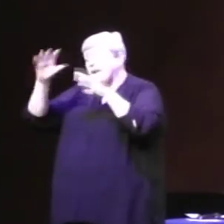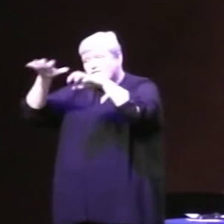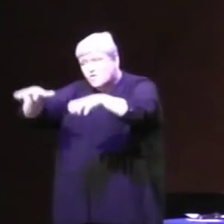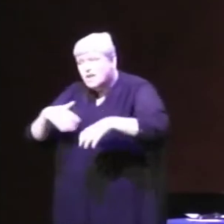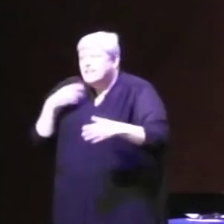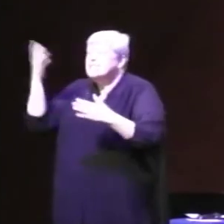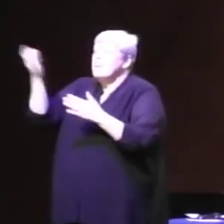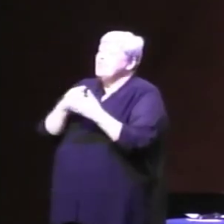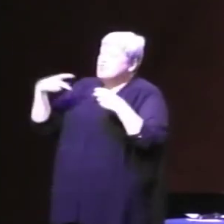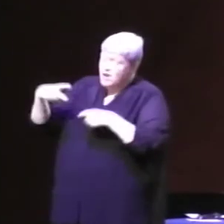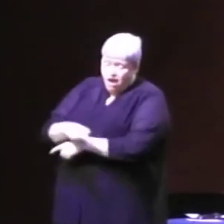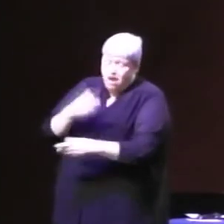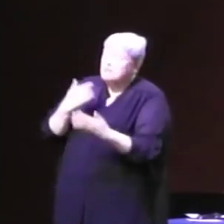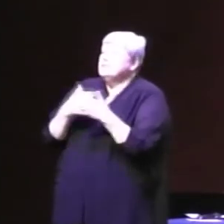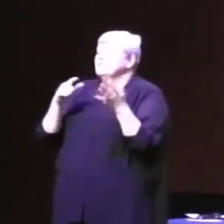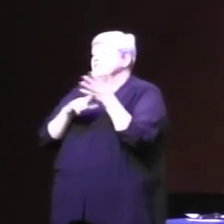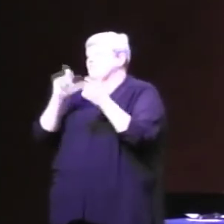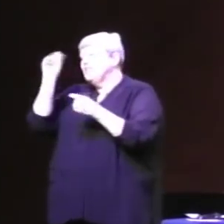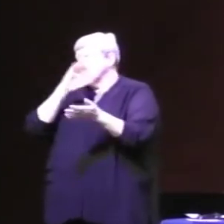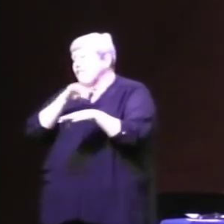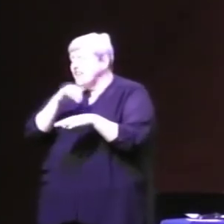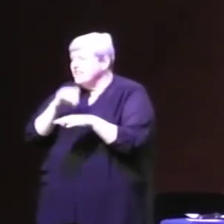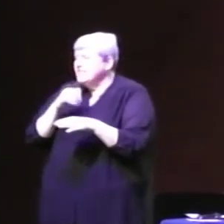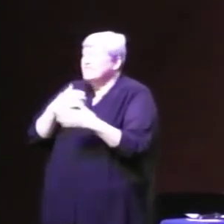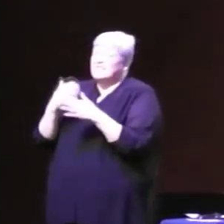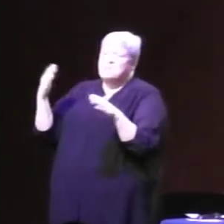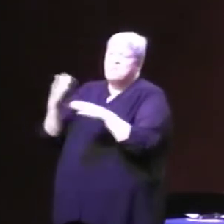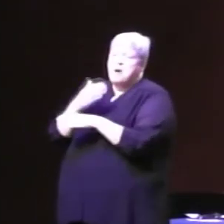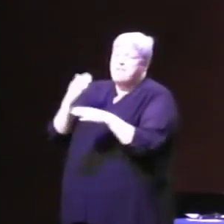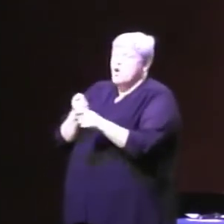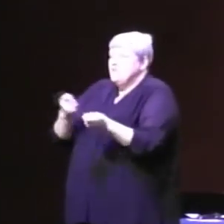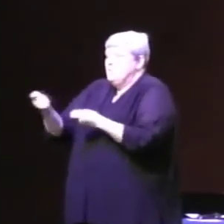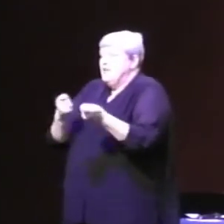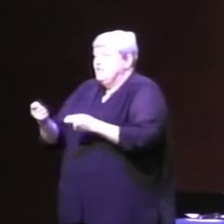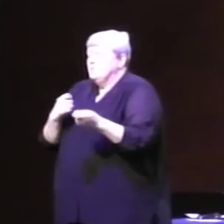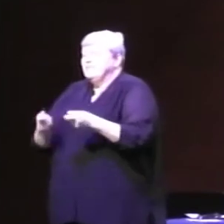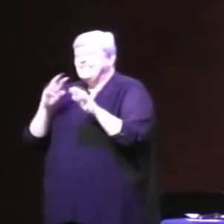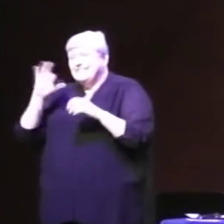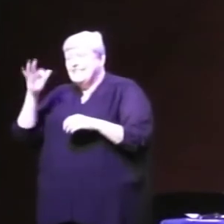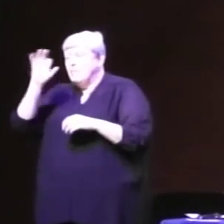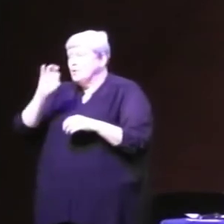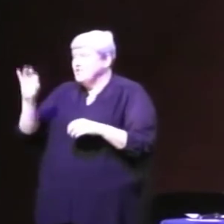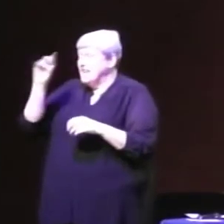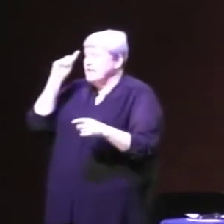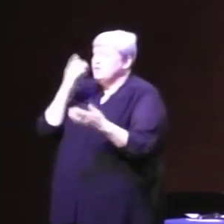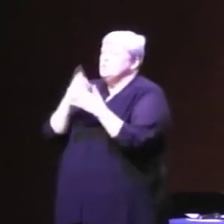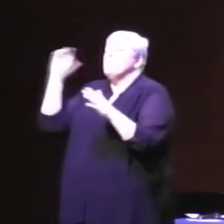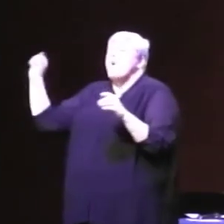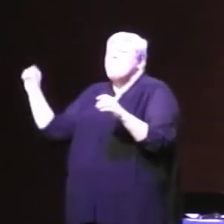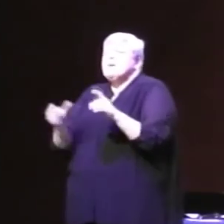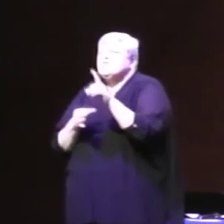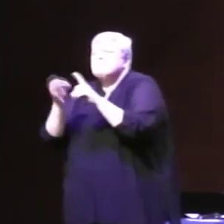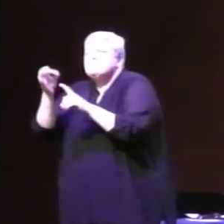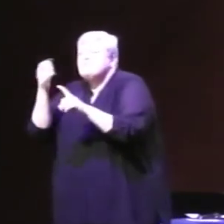and conditions and a desperate performance management system that sees a mandatory 10% of staff receiving a must-improve